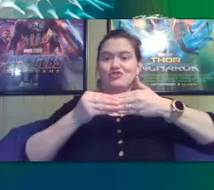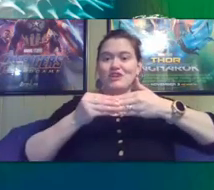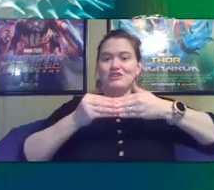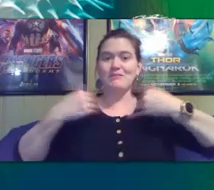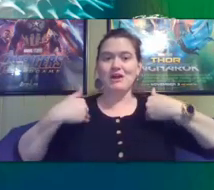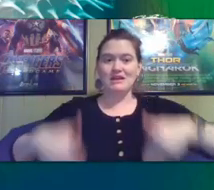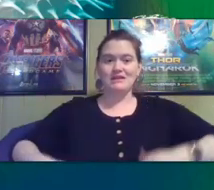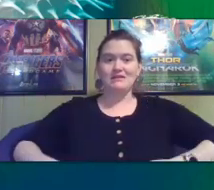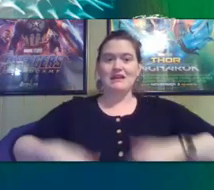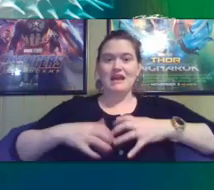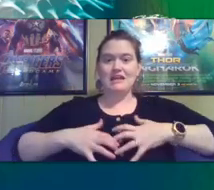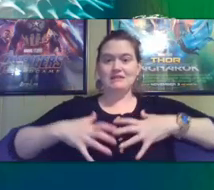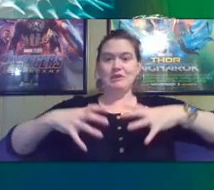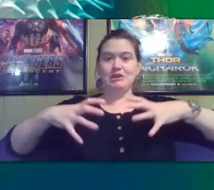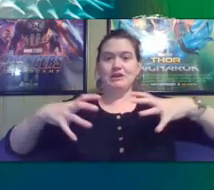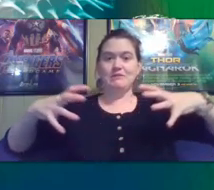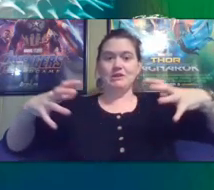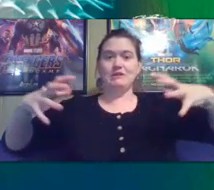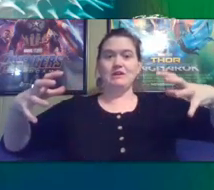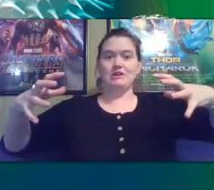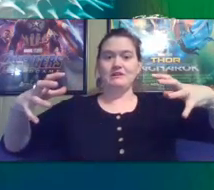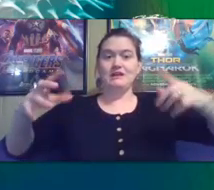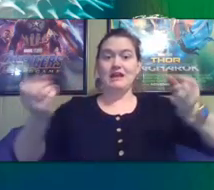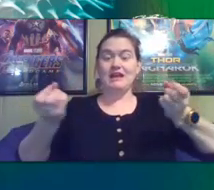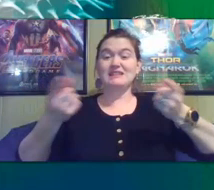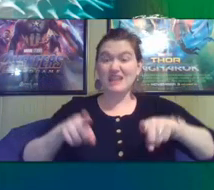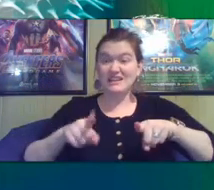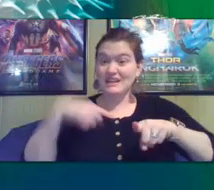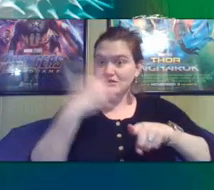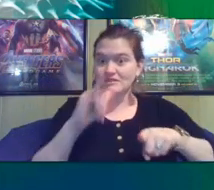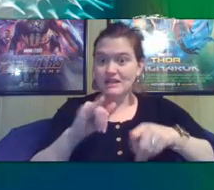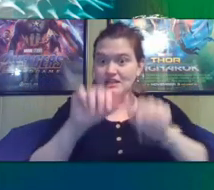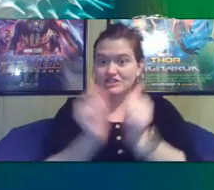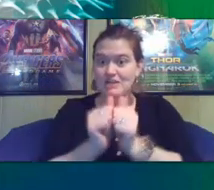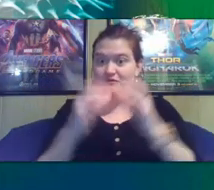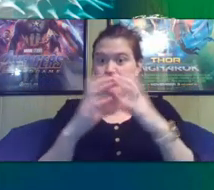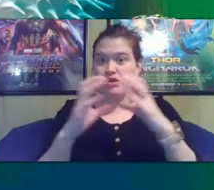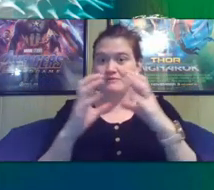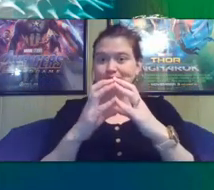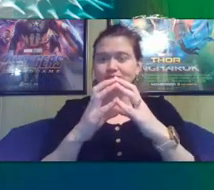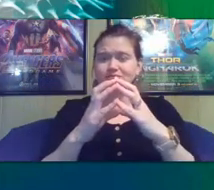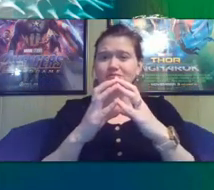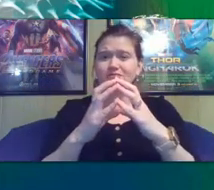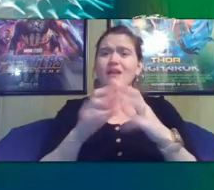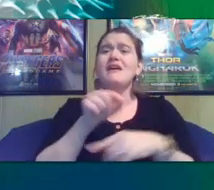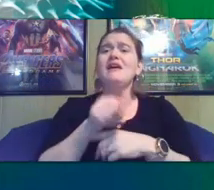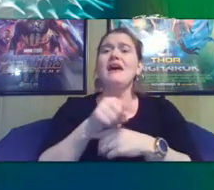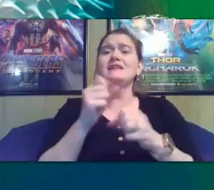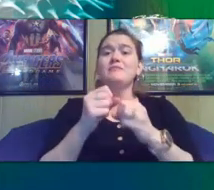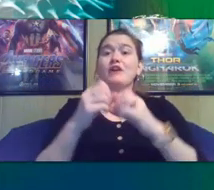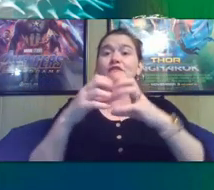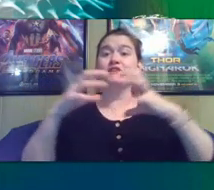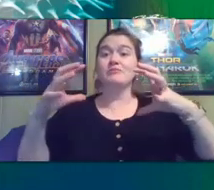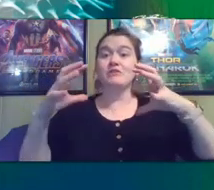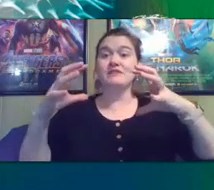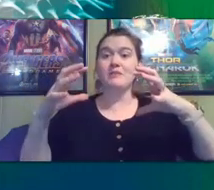his stretchy body. And he gets bigger and bigger and bigger, and suddenly looks like the shape of a ball. As